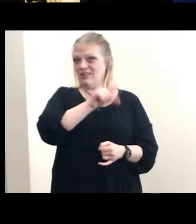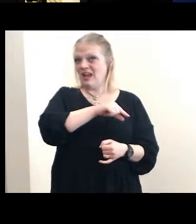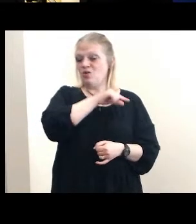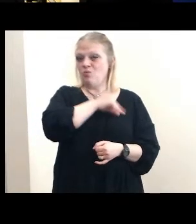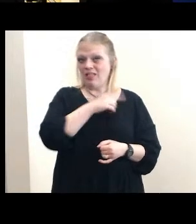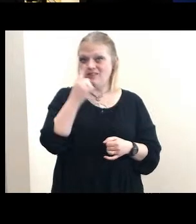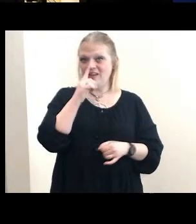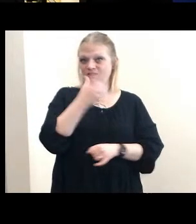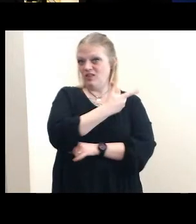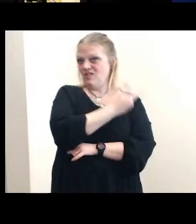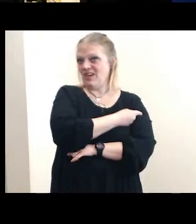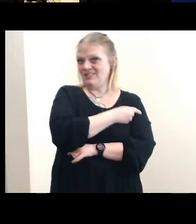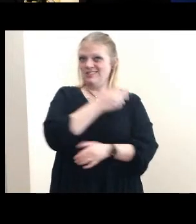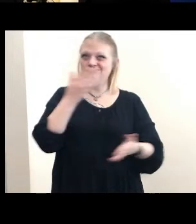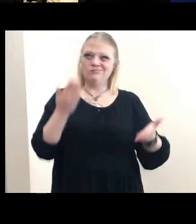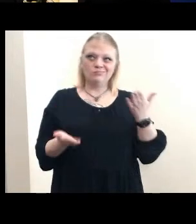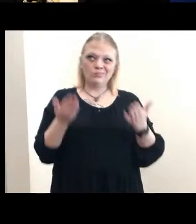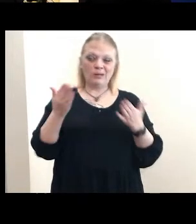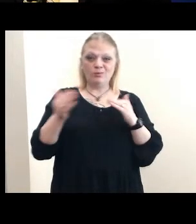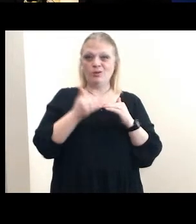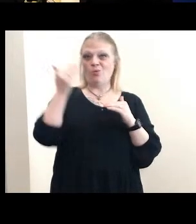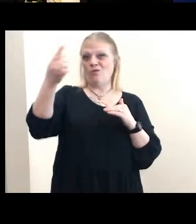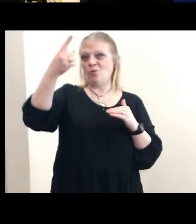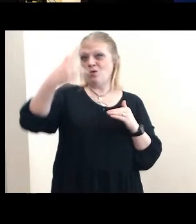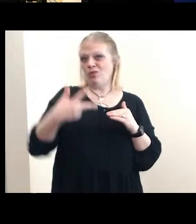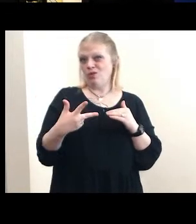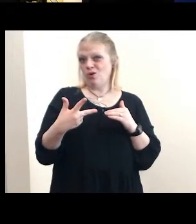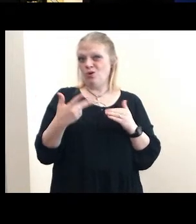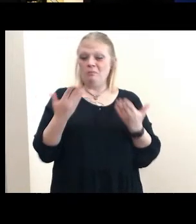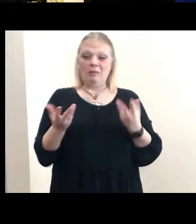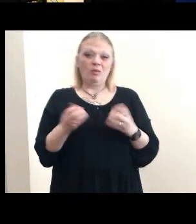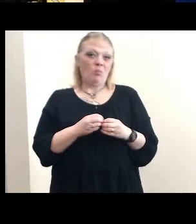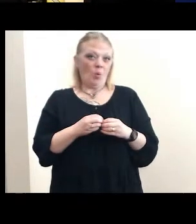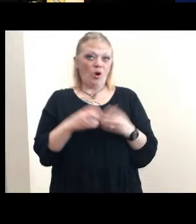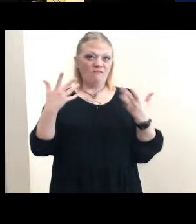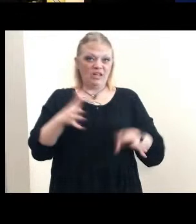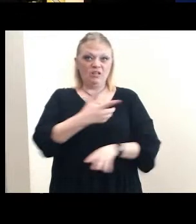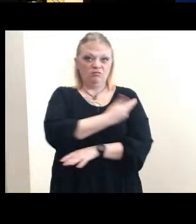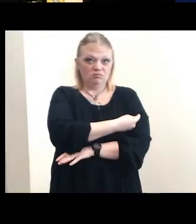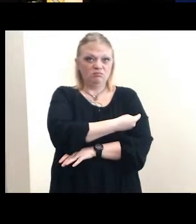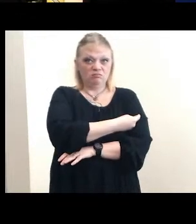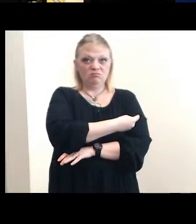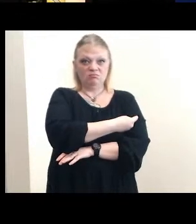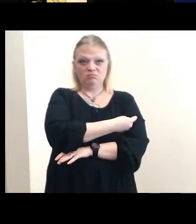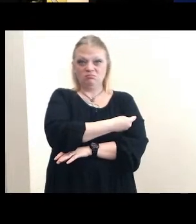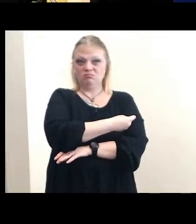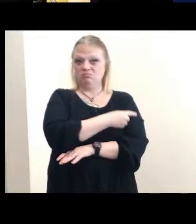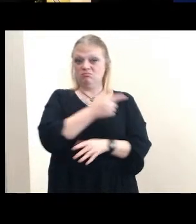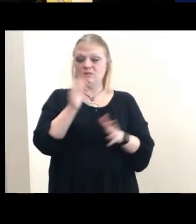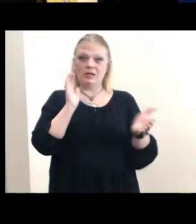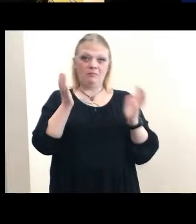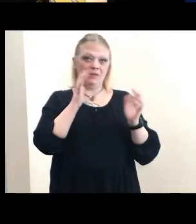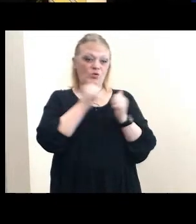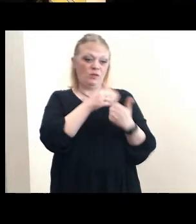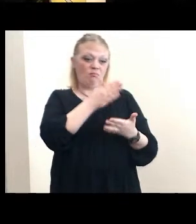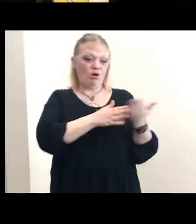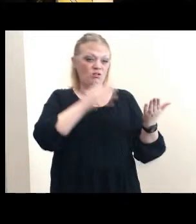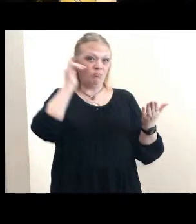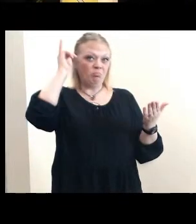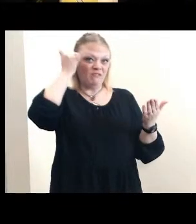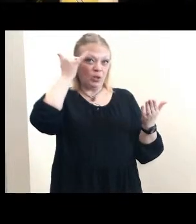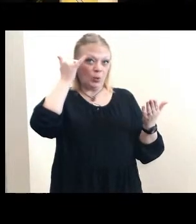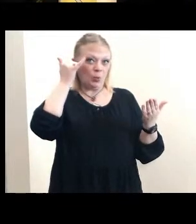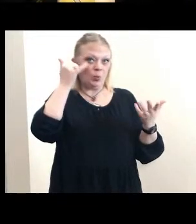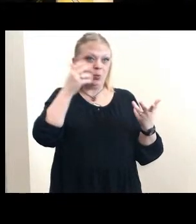qualify for the vaccine is probably over a third or more who've received it, as compared to parts of the city of